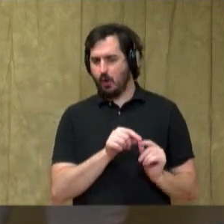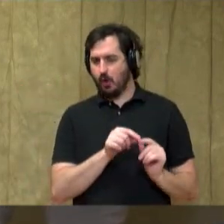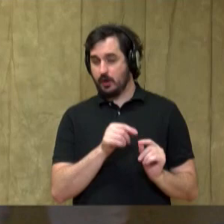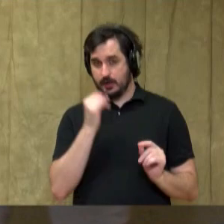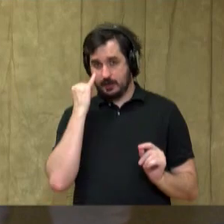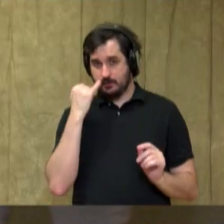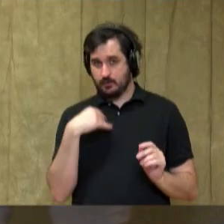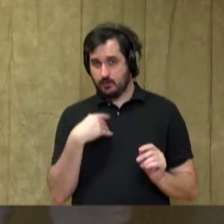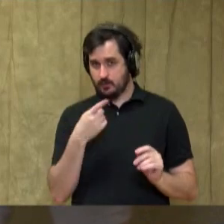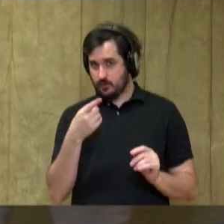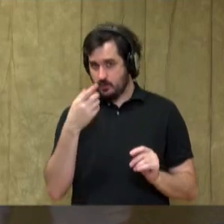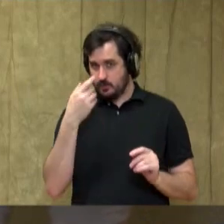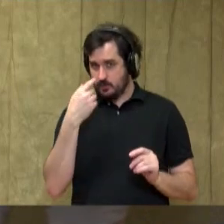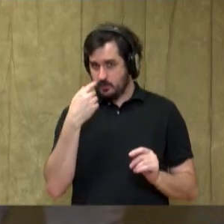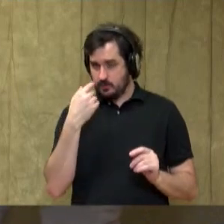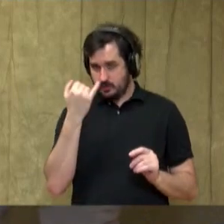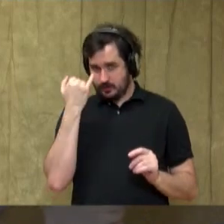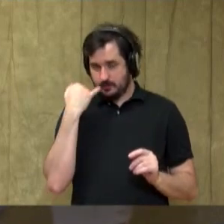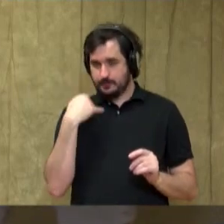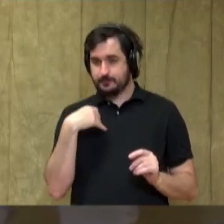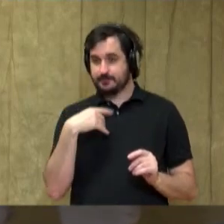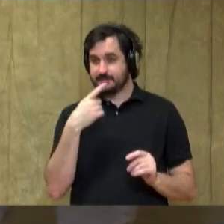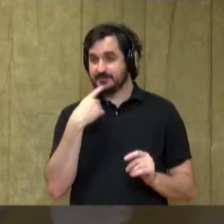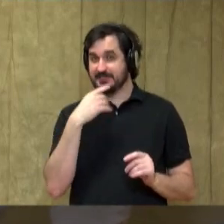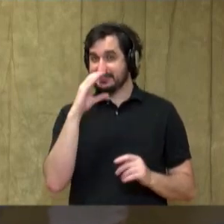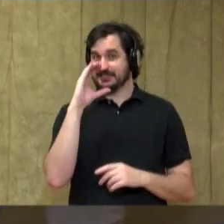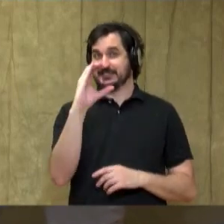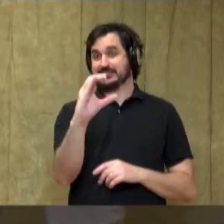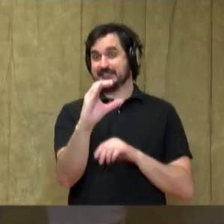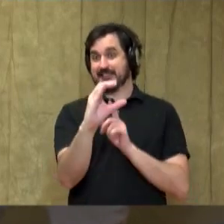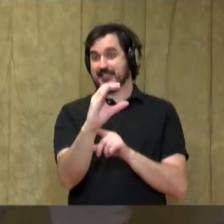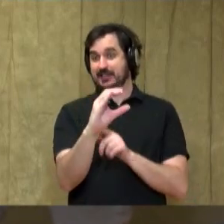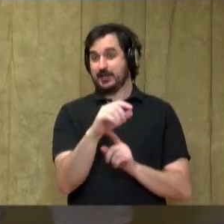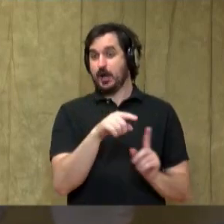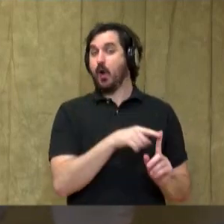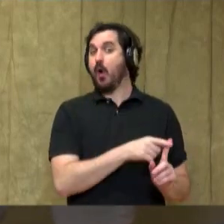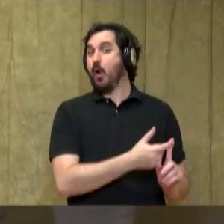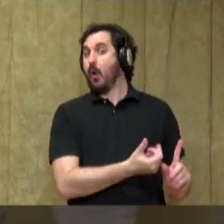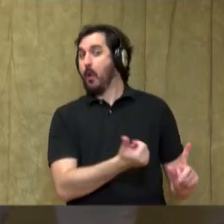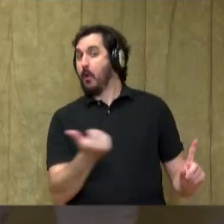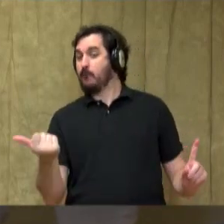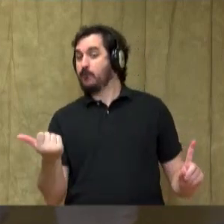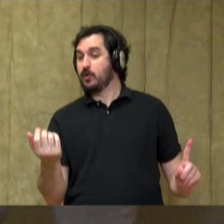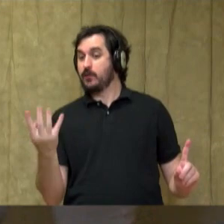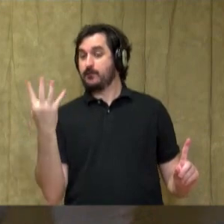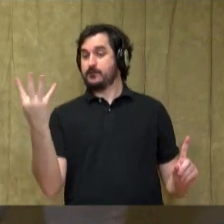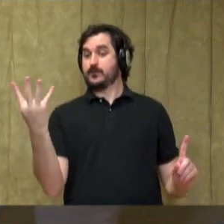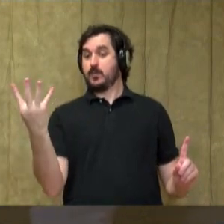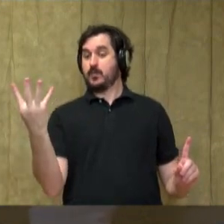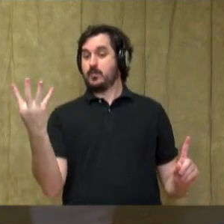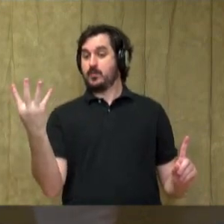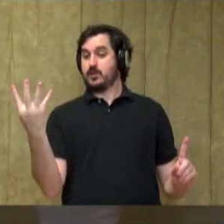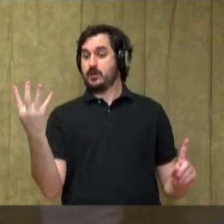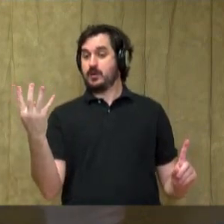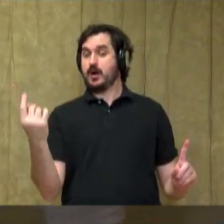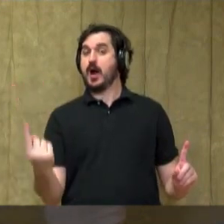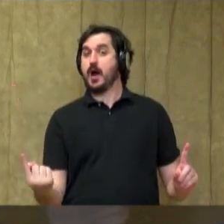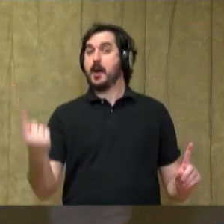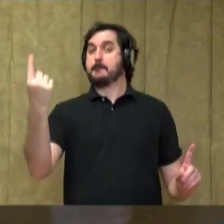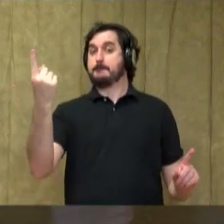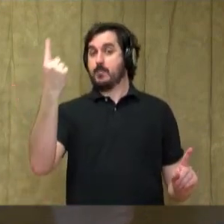If you said that that C was over 4 for the X,